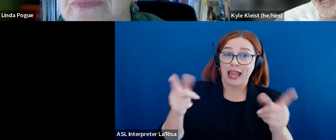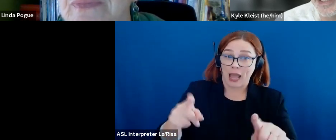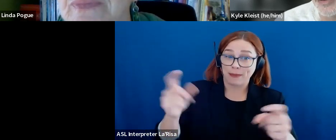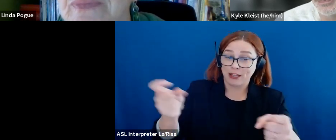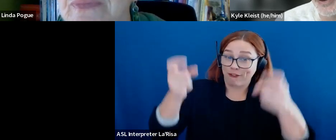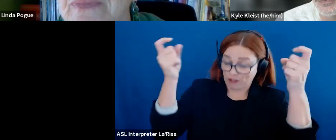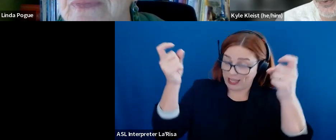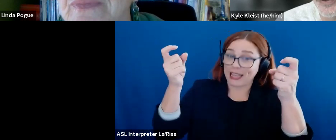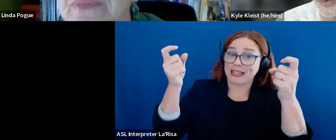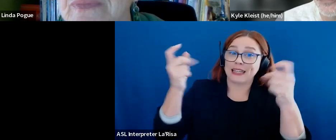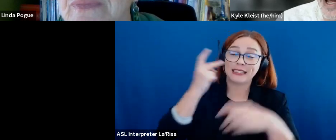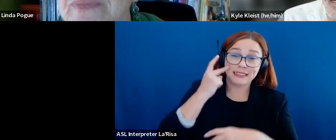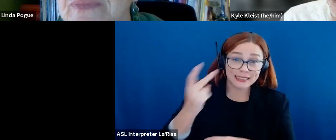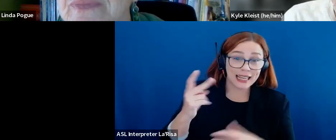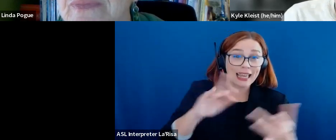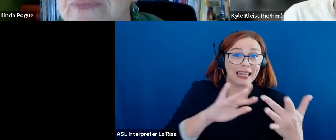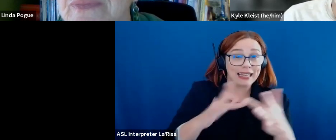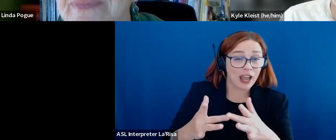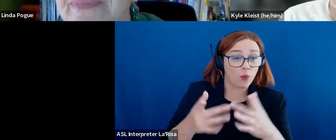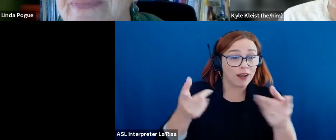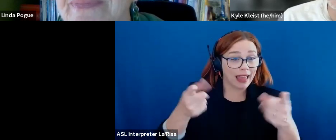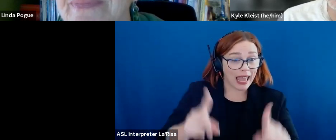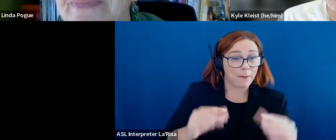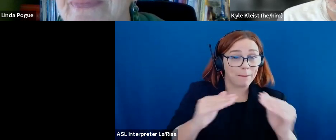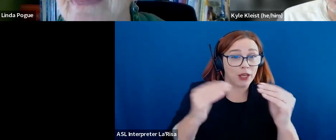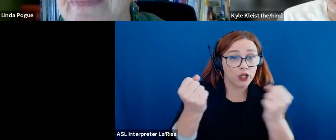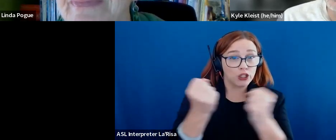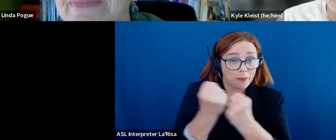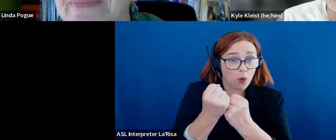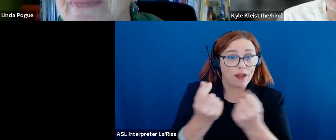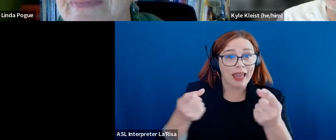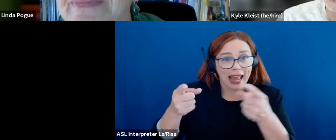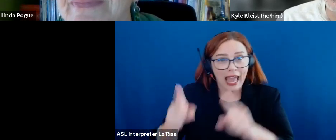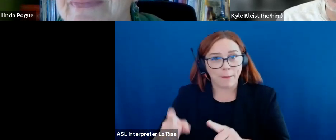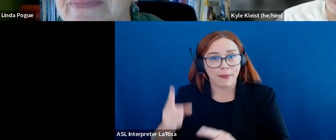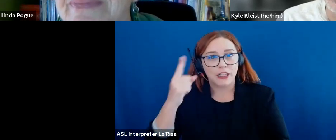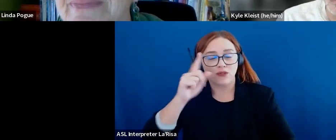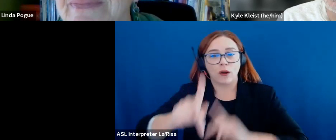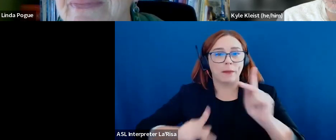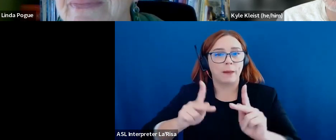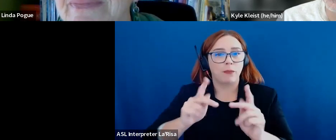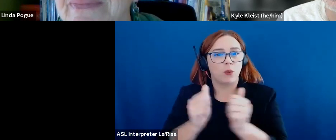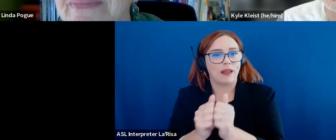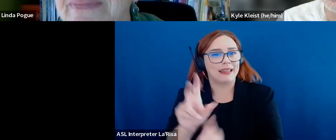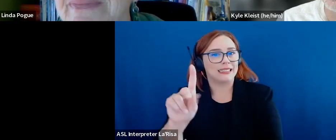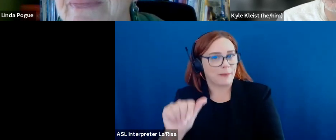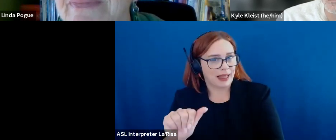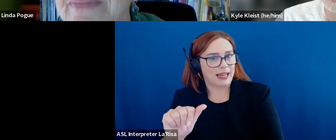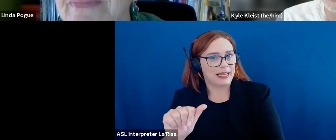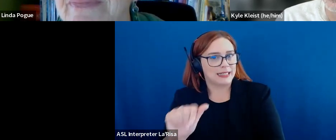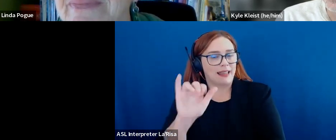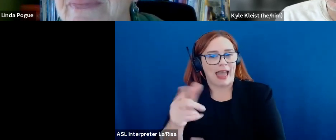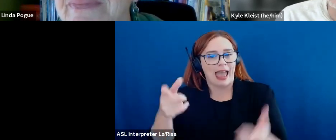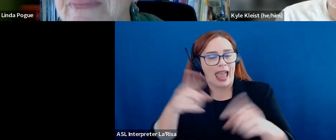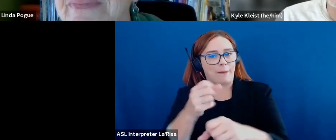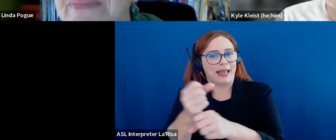they made, and the peer support that goes on at those activities. And other ones we do around advocacy and other stuff like that.